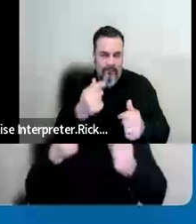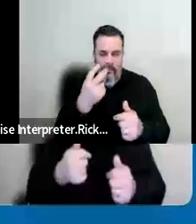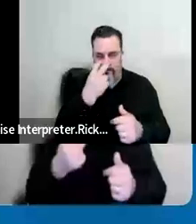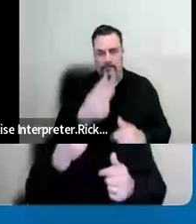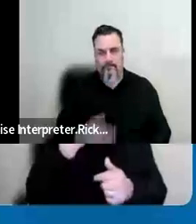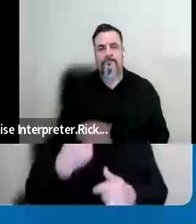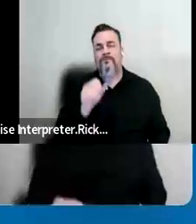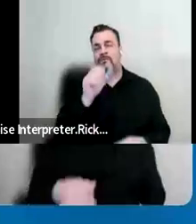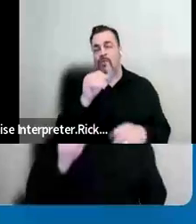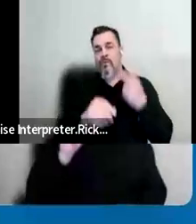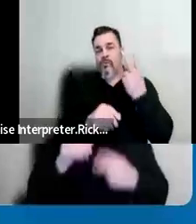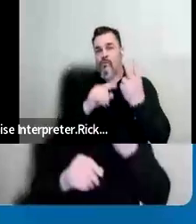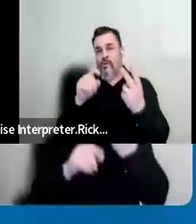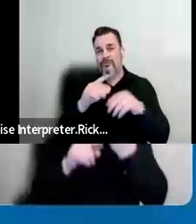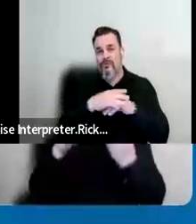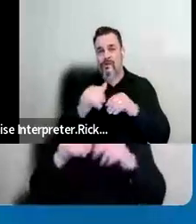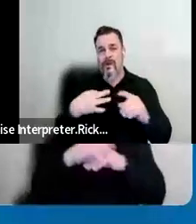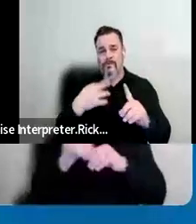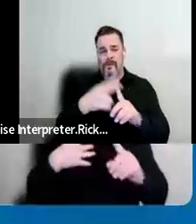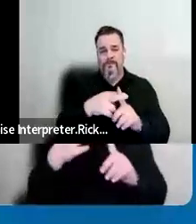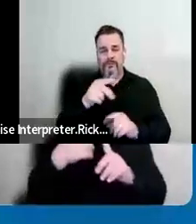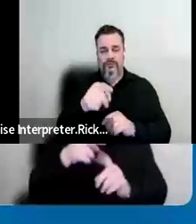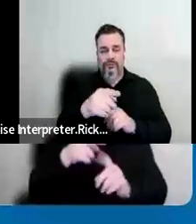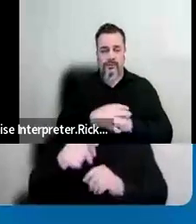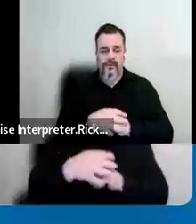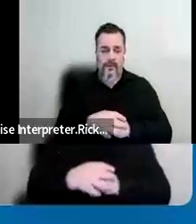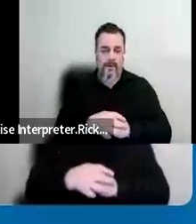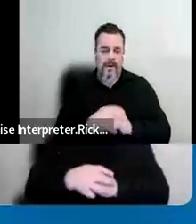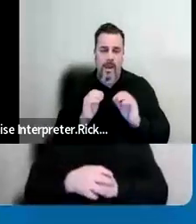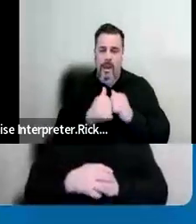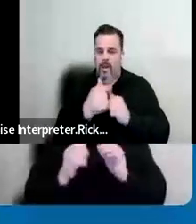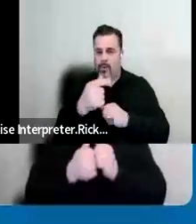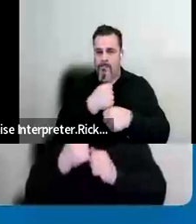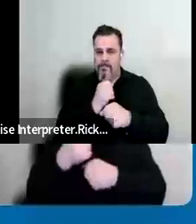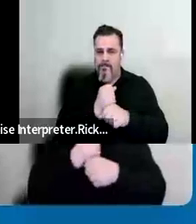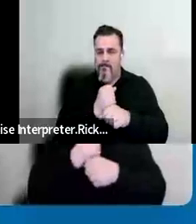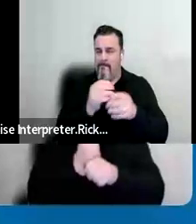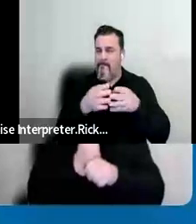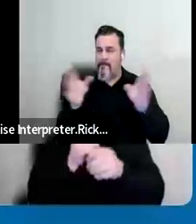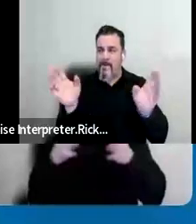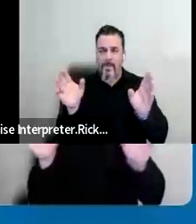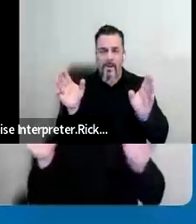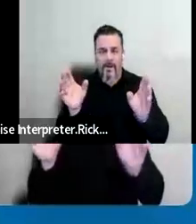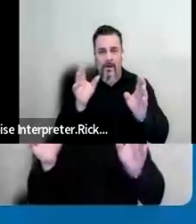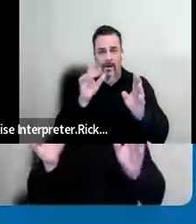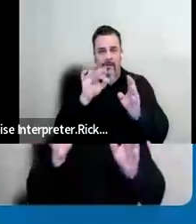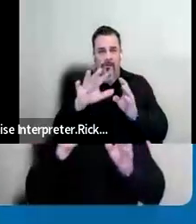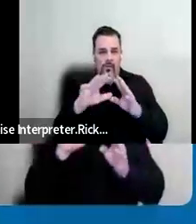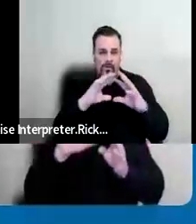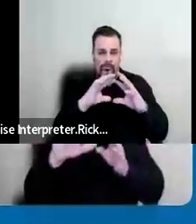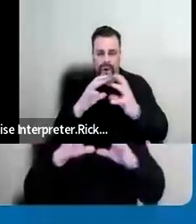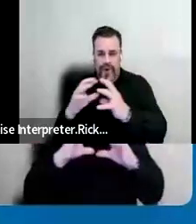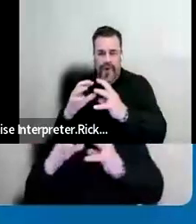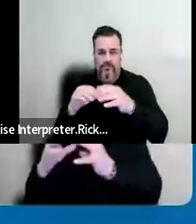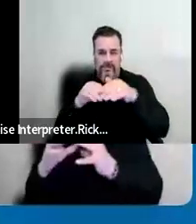So there's 2 questions on the application. How are you making the public aspects or public components of your project accessible